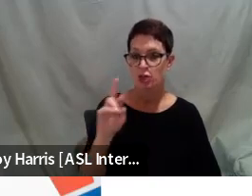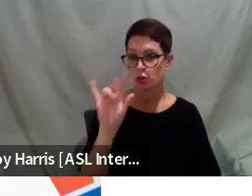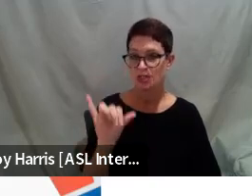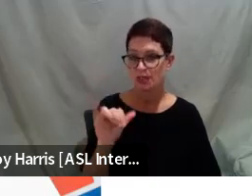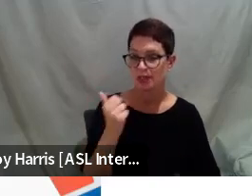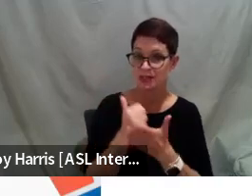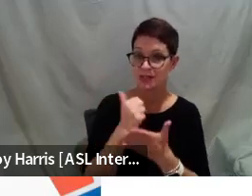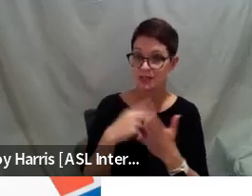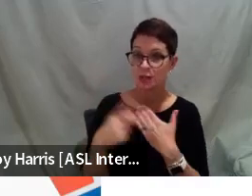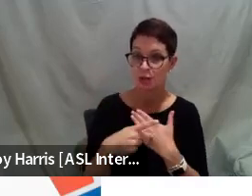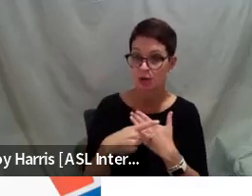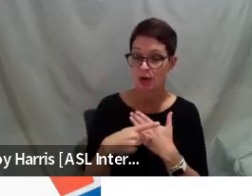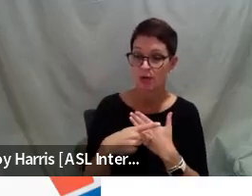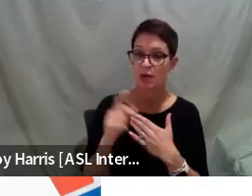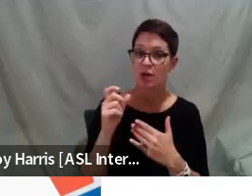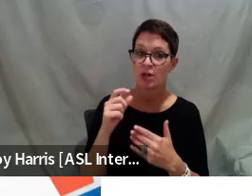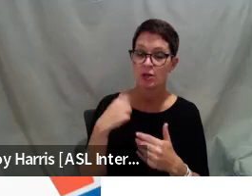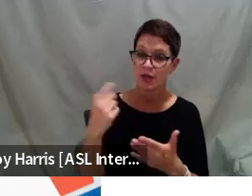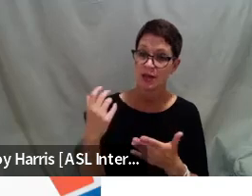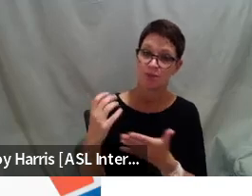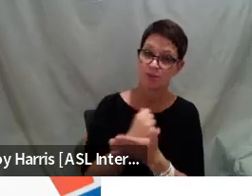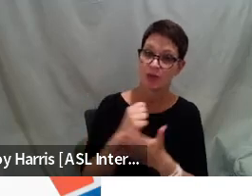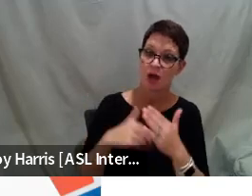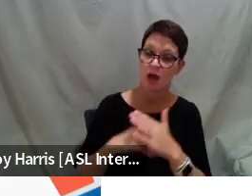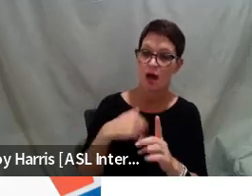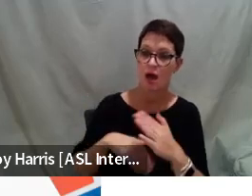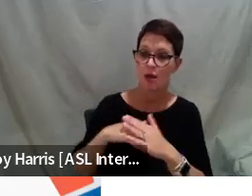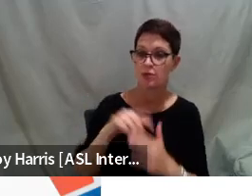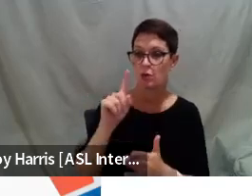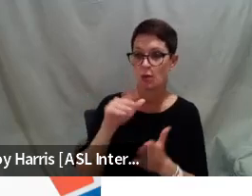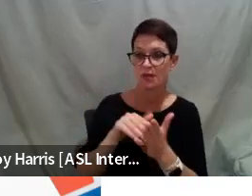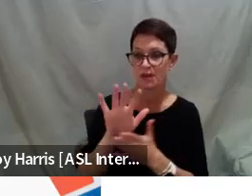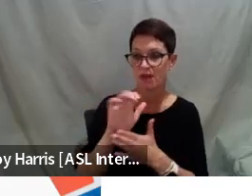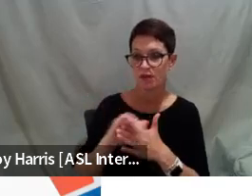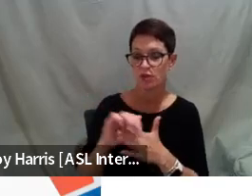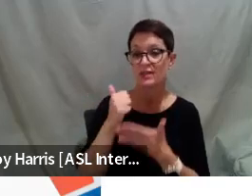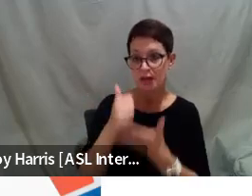can receive up to $1,500 to pay for your energy bill.